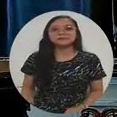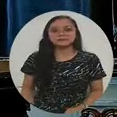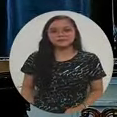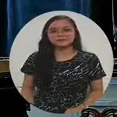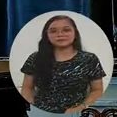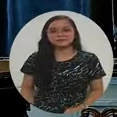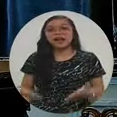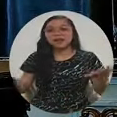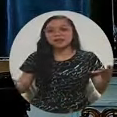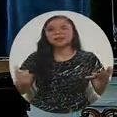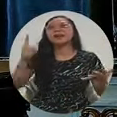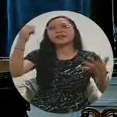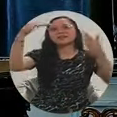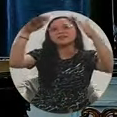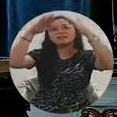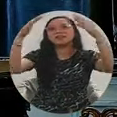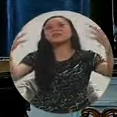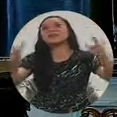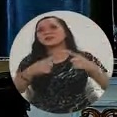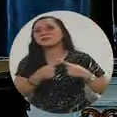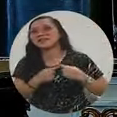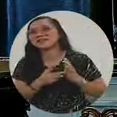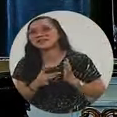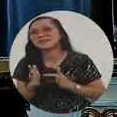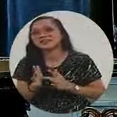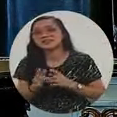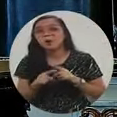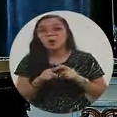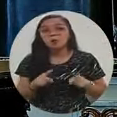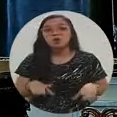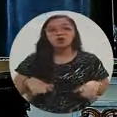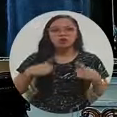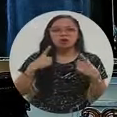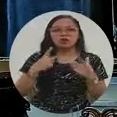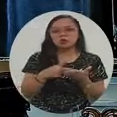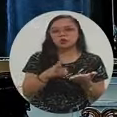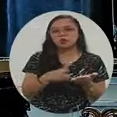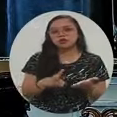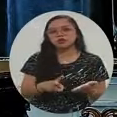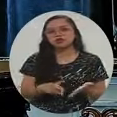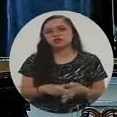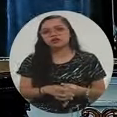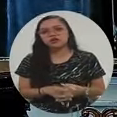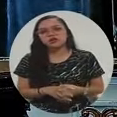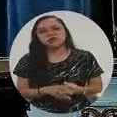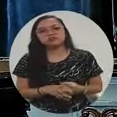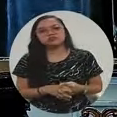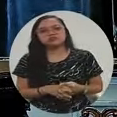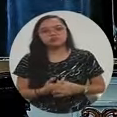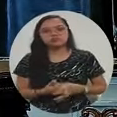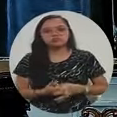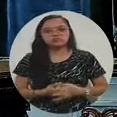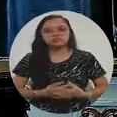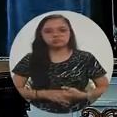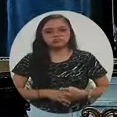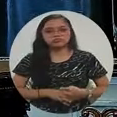The Apostle Paul, at the end of his life, in 2 Timothy chapter 4, verse number 6, he said, "For I am now ready to be